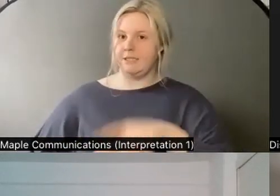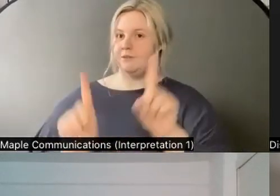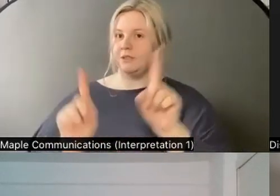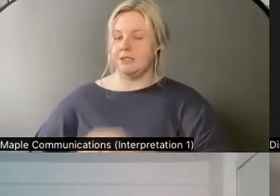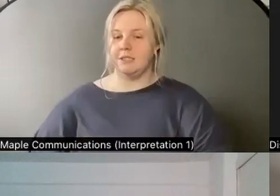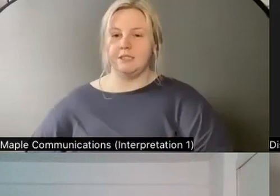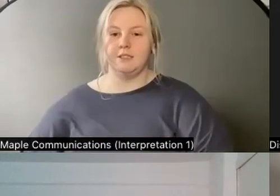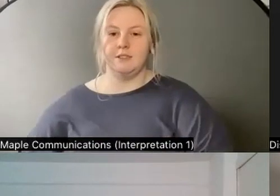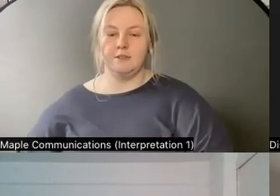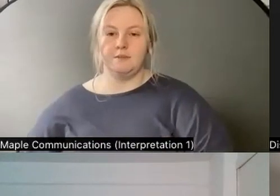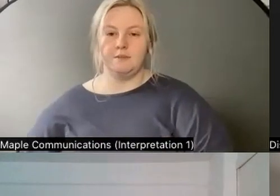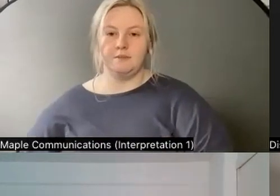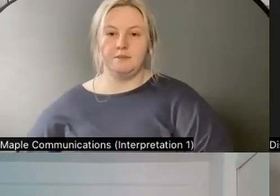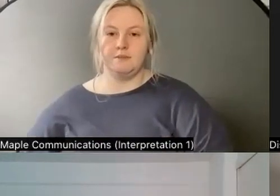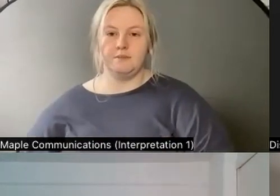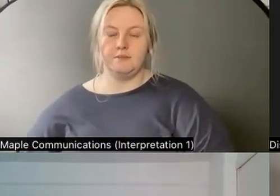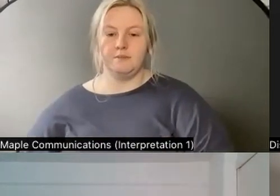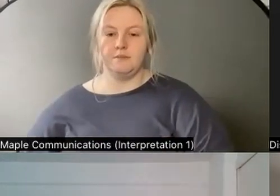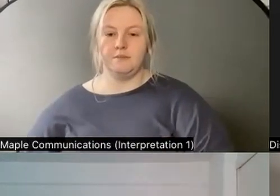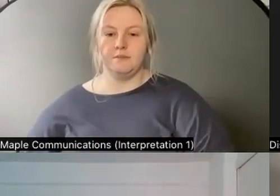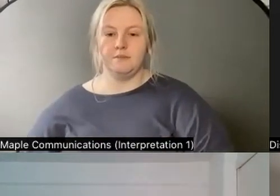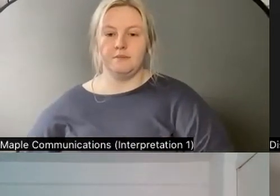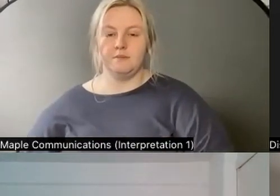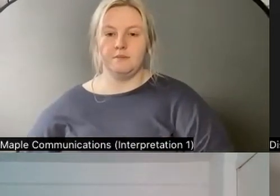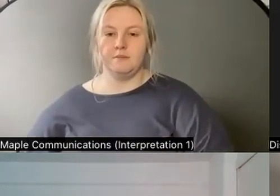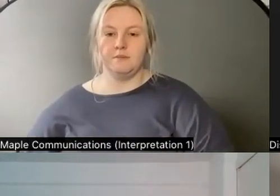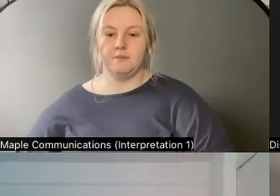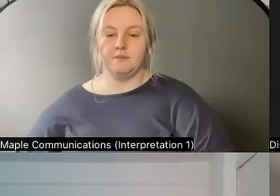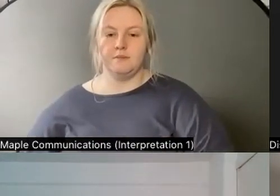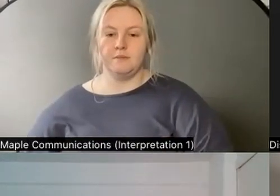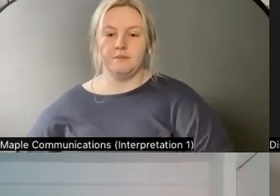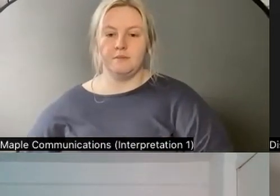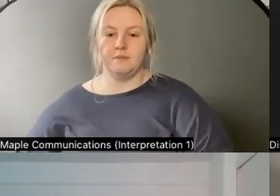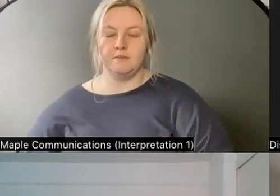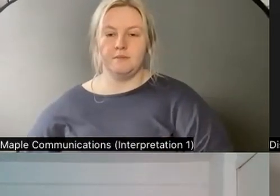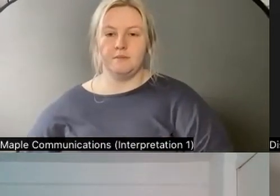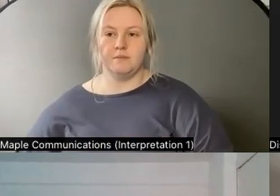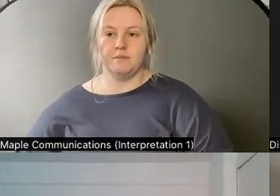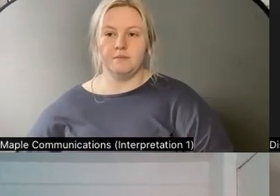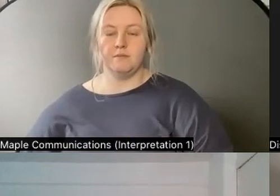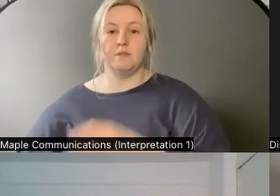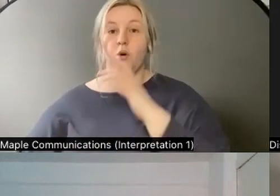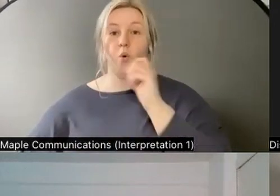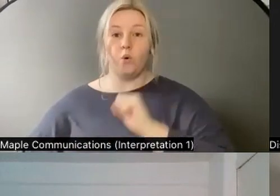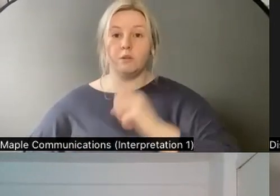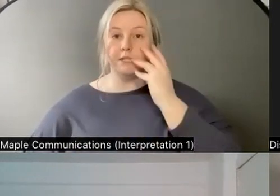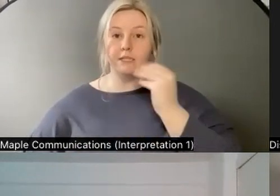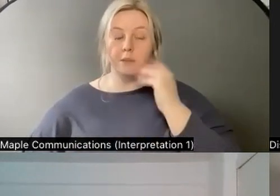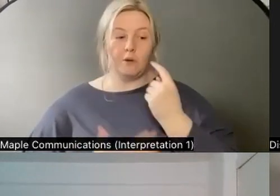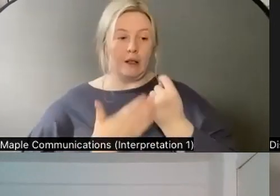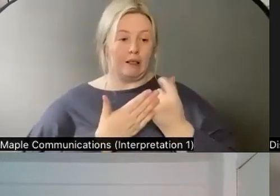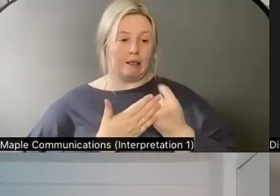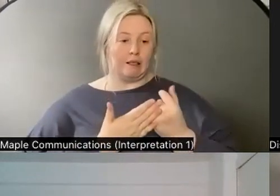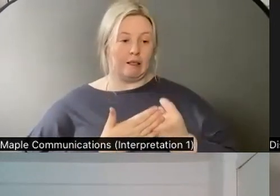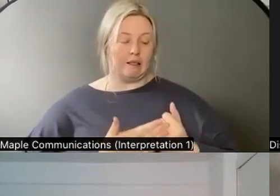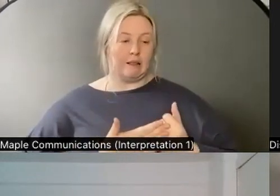You don't get to shed any of the old things, you just get more layers of different flavors of the exact same